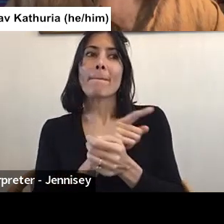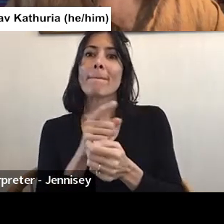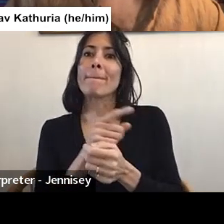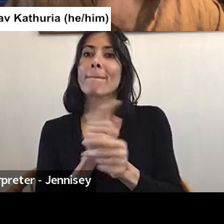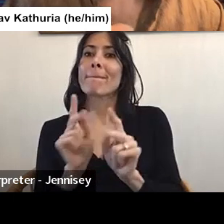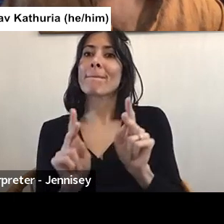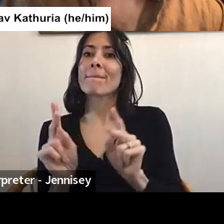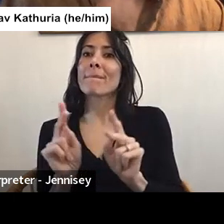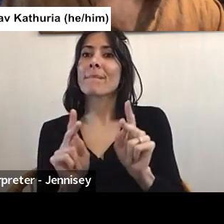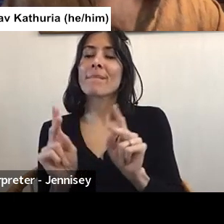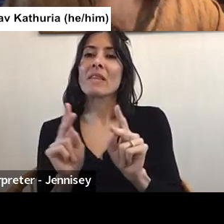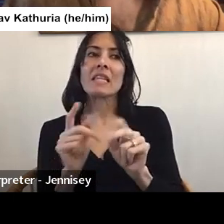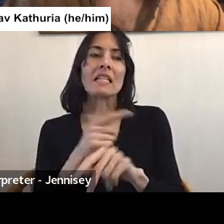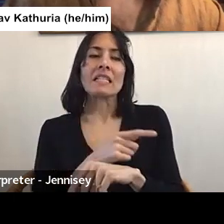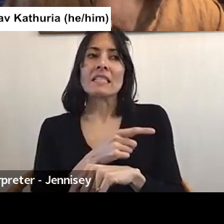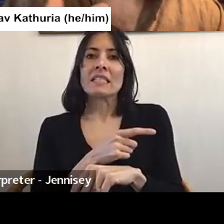course, the deeply